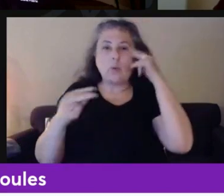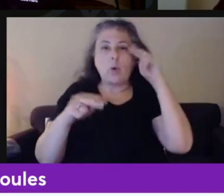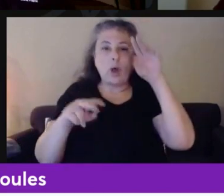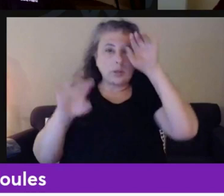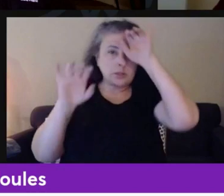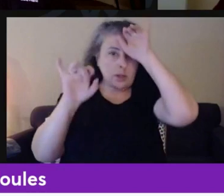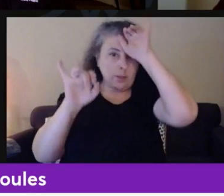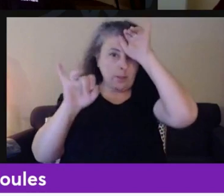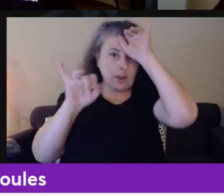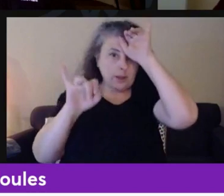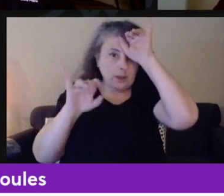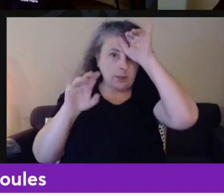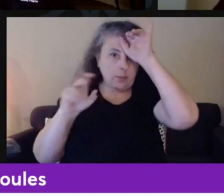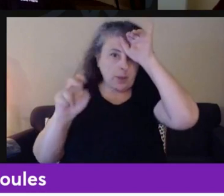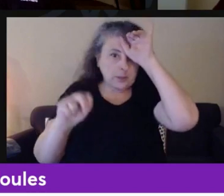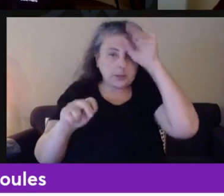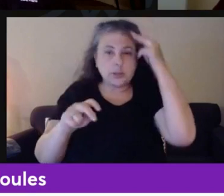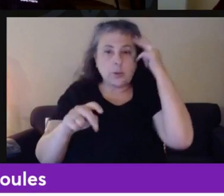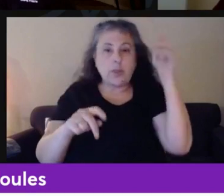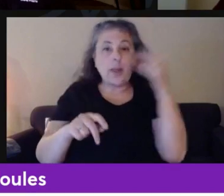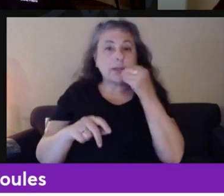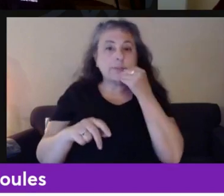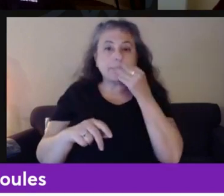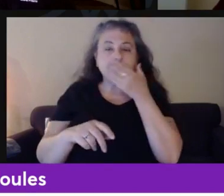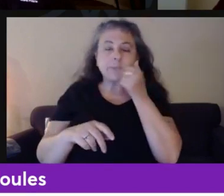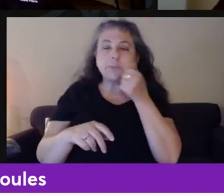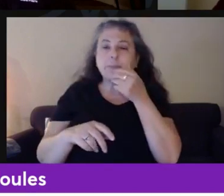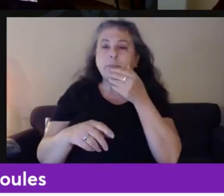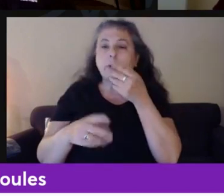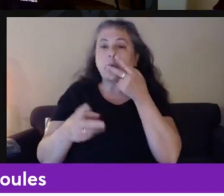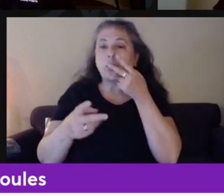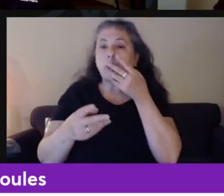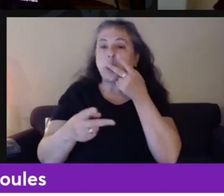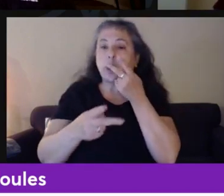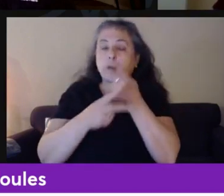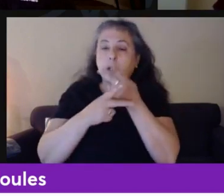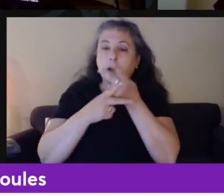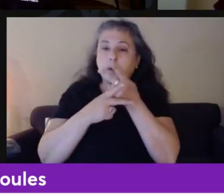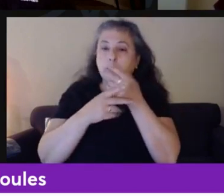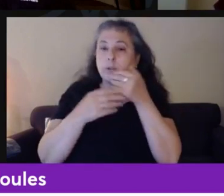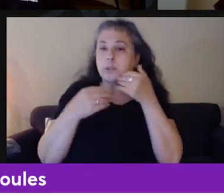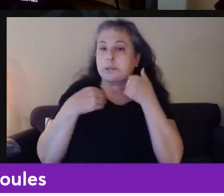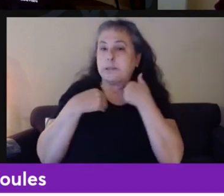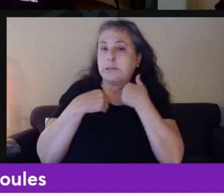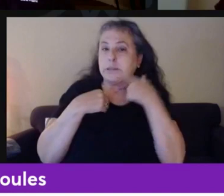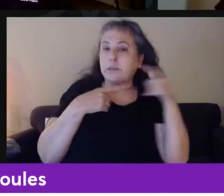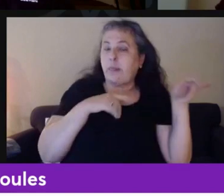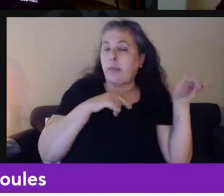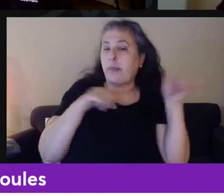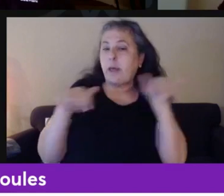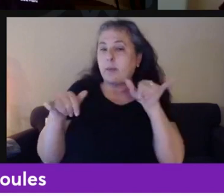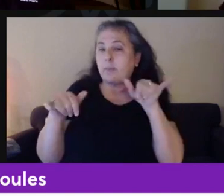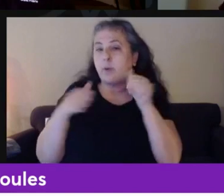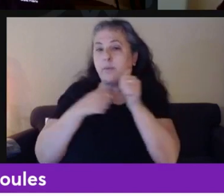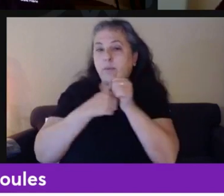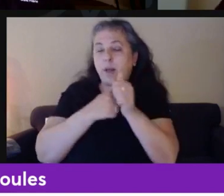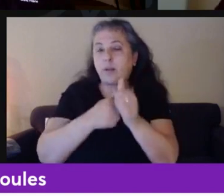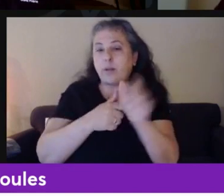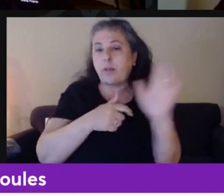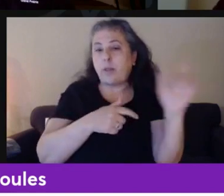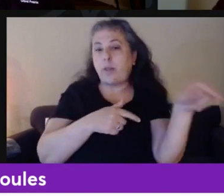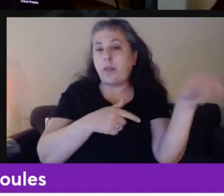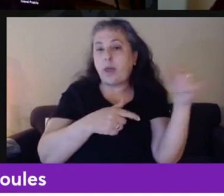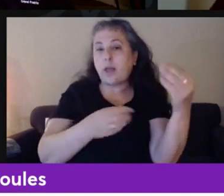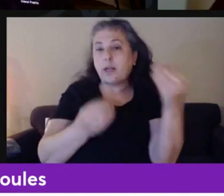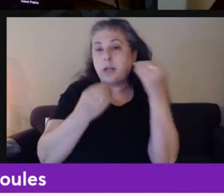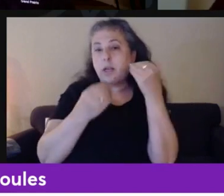what they ate. And because we're such close in a species as they are, we followed them. They were our teachers on what